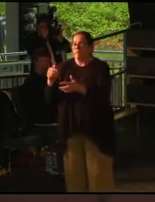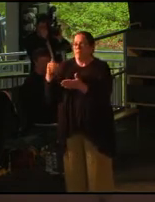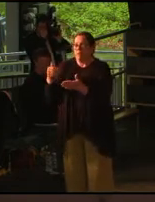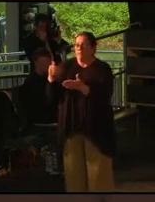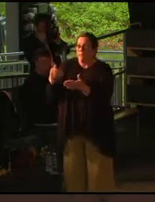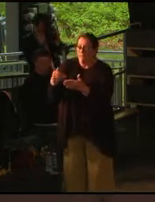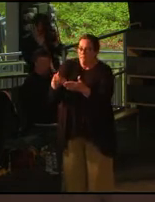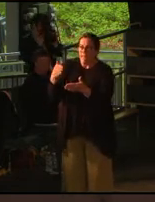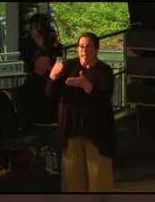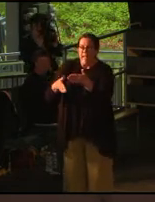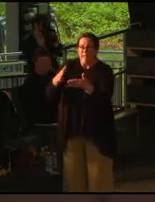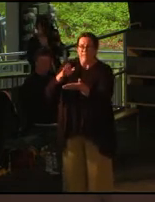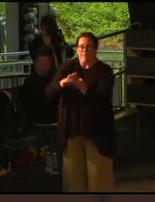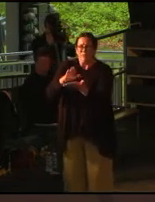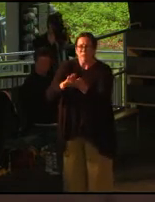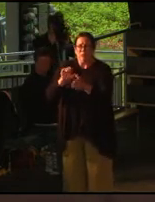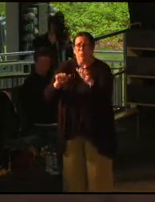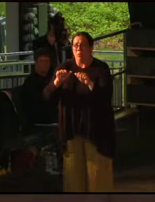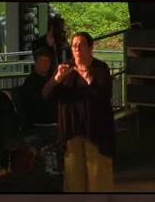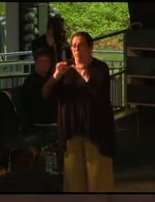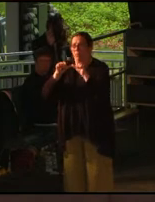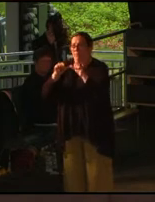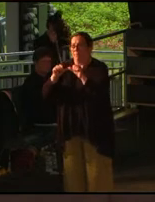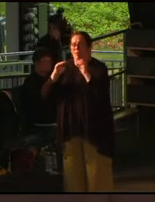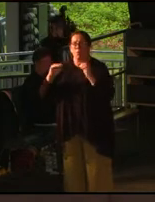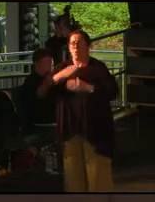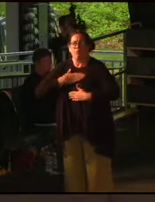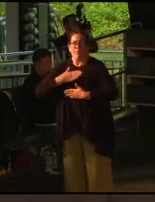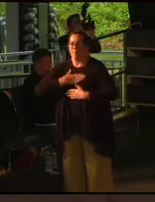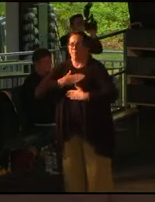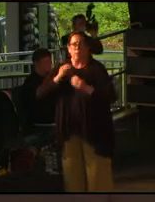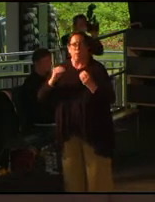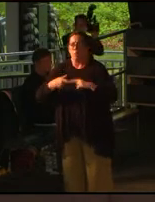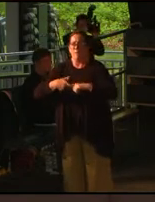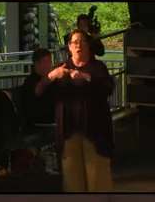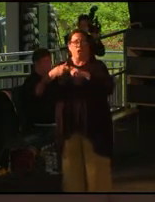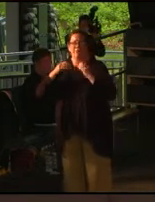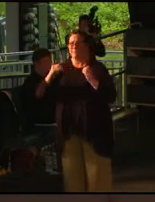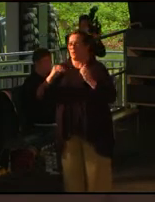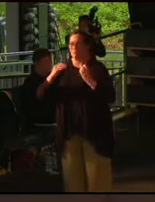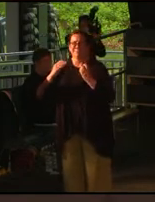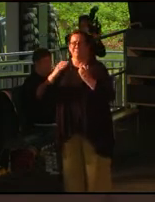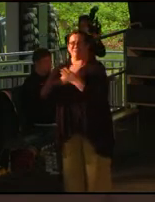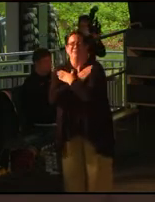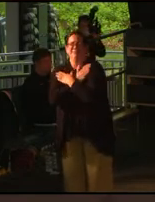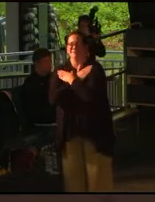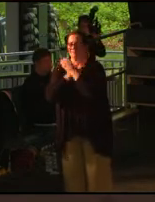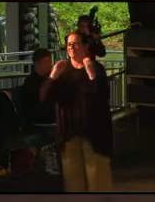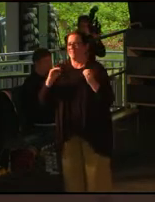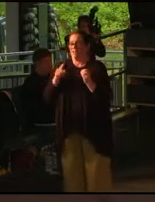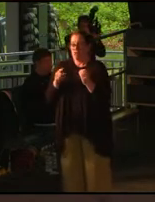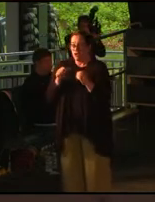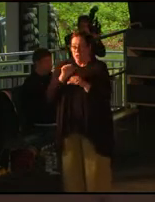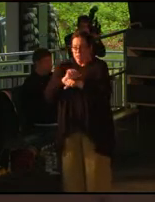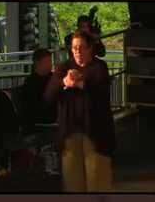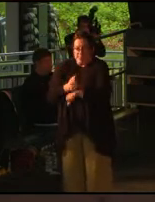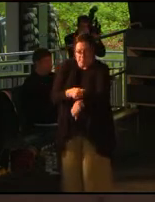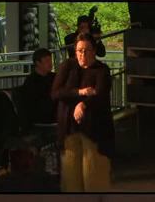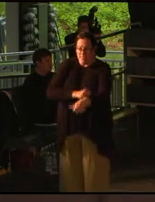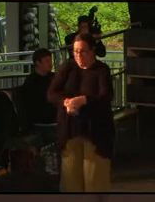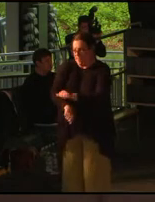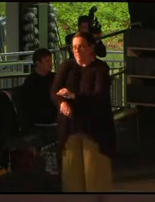breath. You put everything in to getting to the finish line, and now you are here